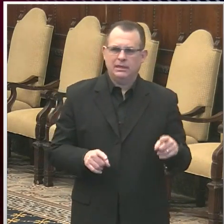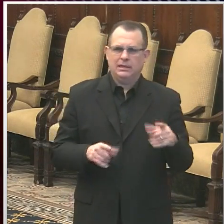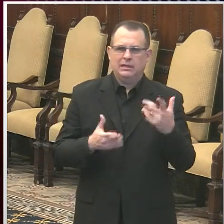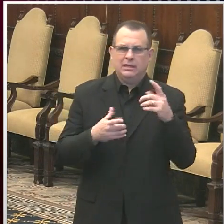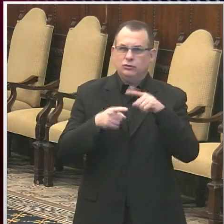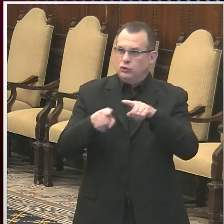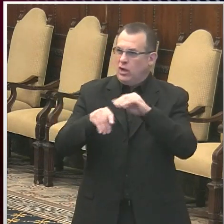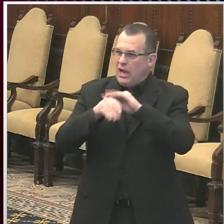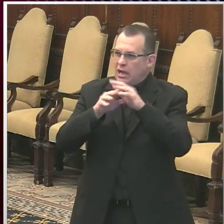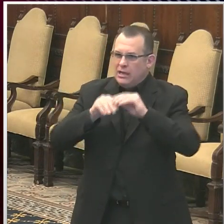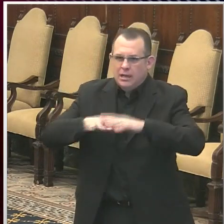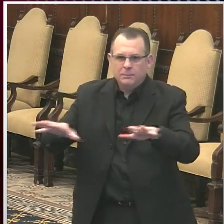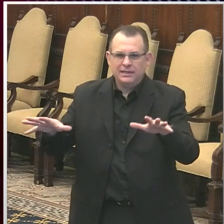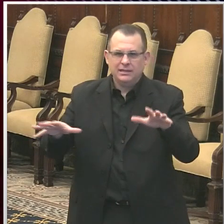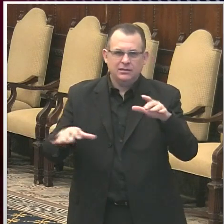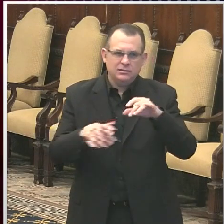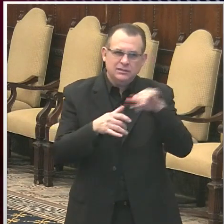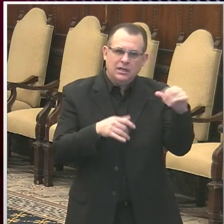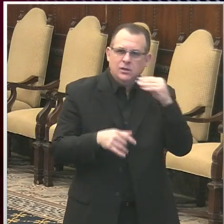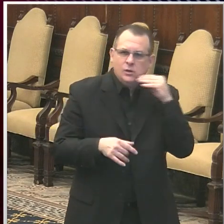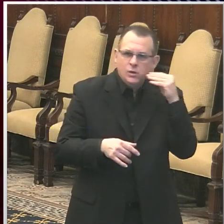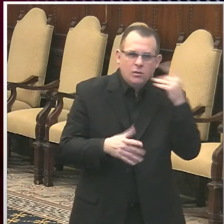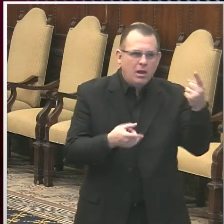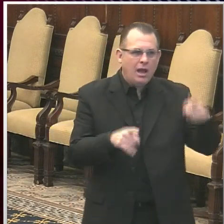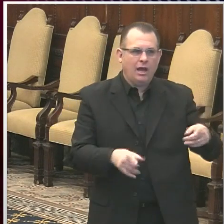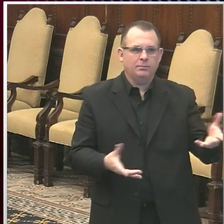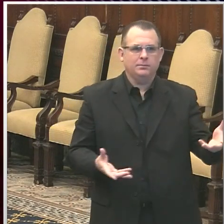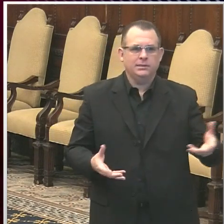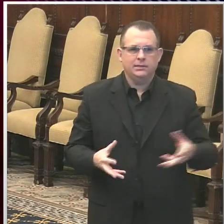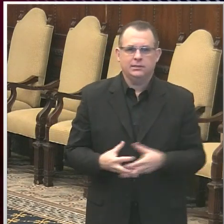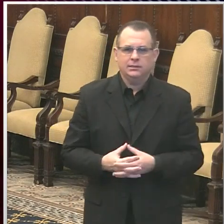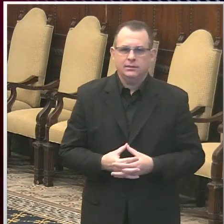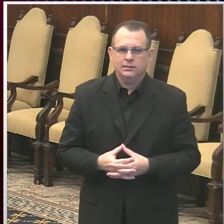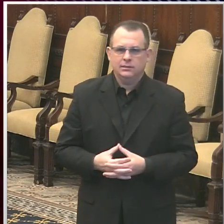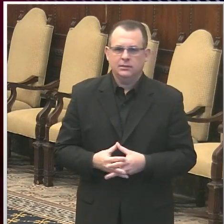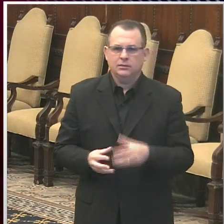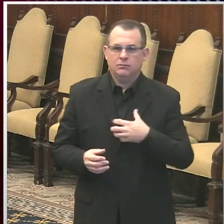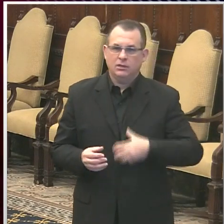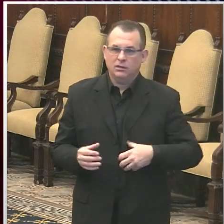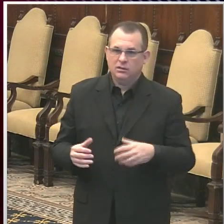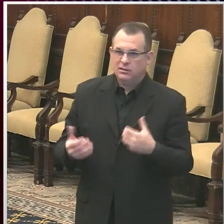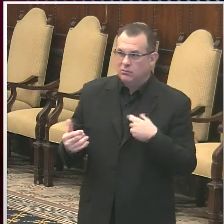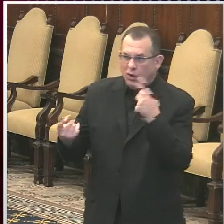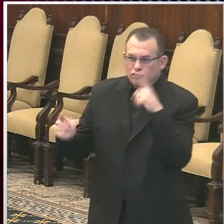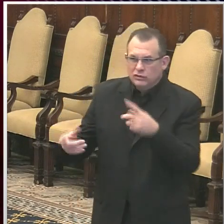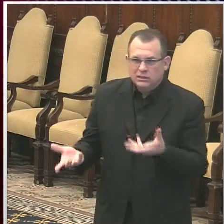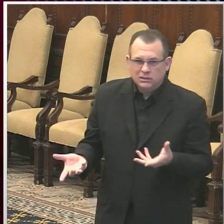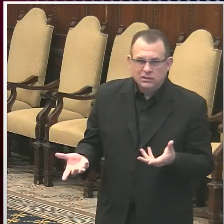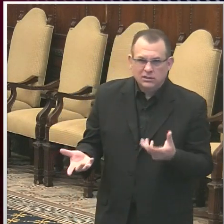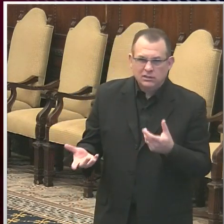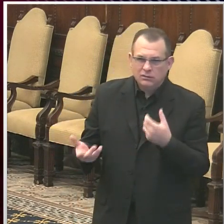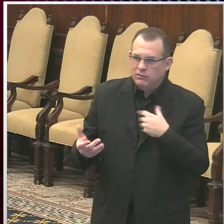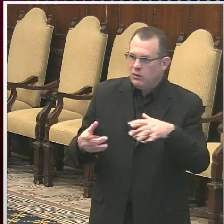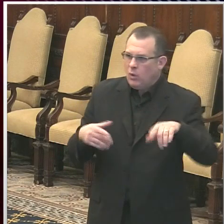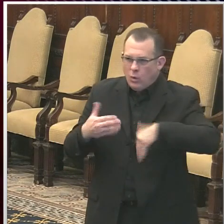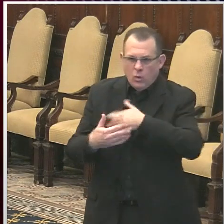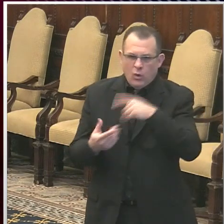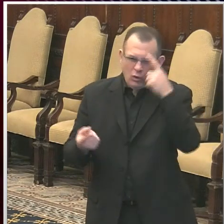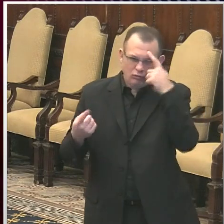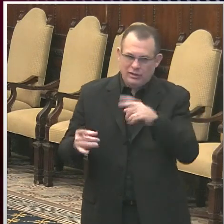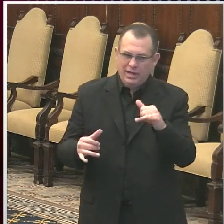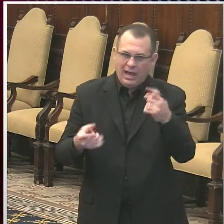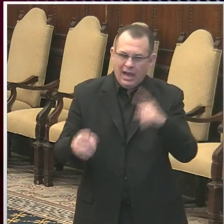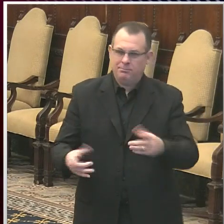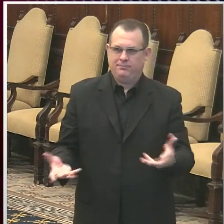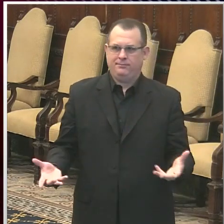staying at home. We are in total agreement. It's it's horrible what happened. And one thing I could